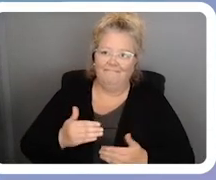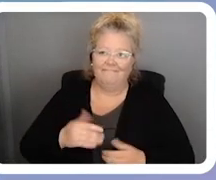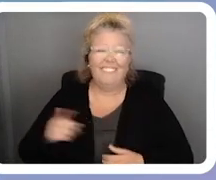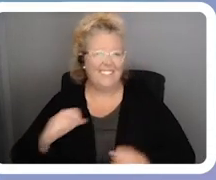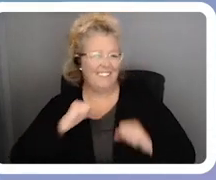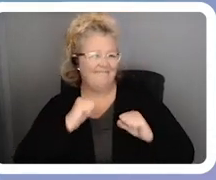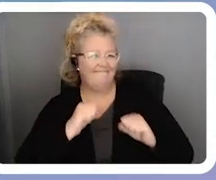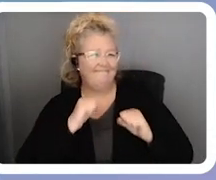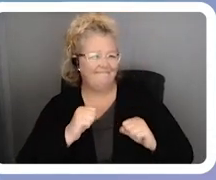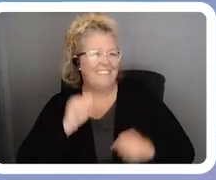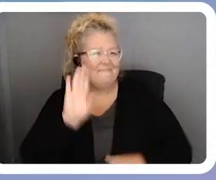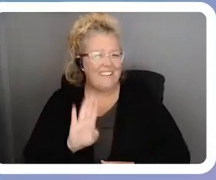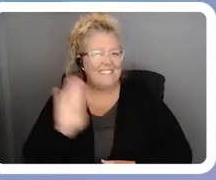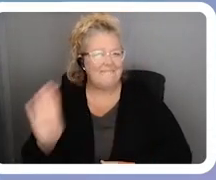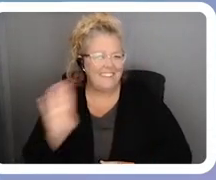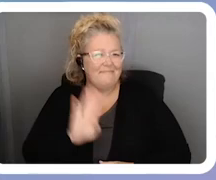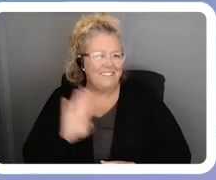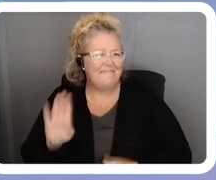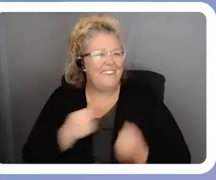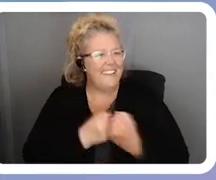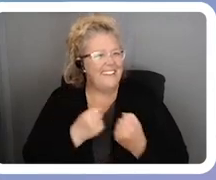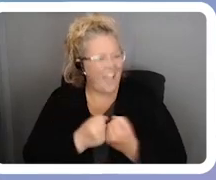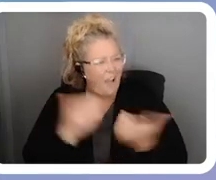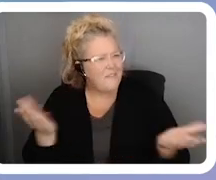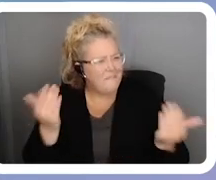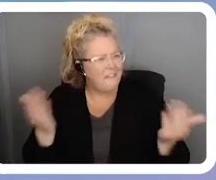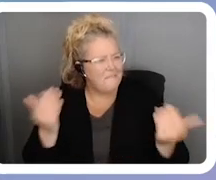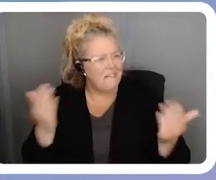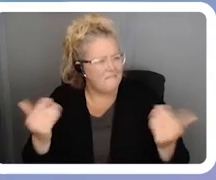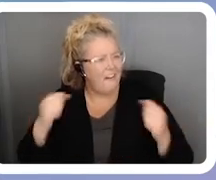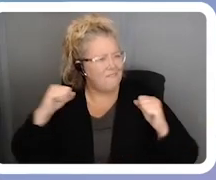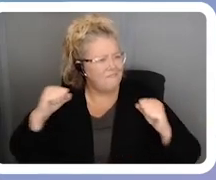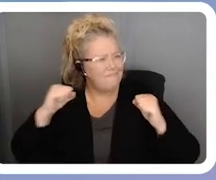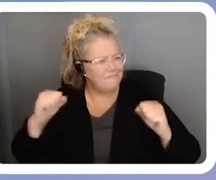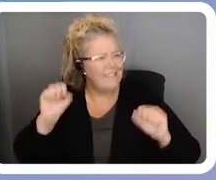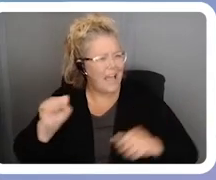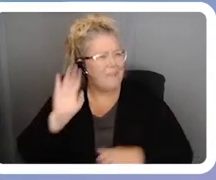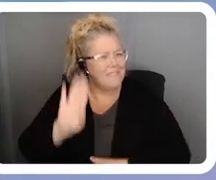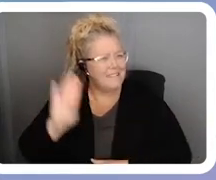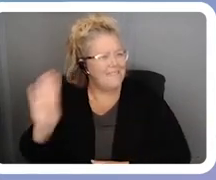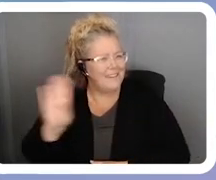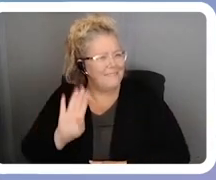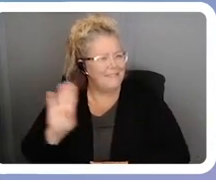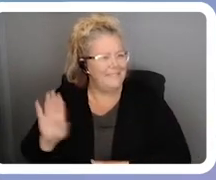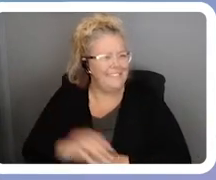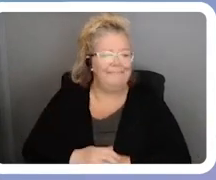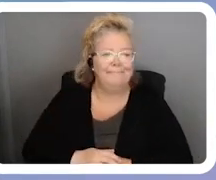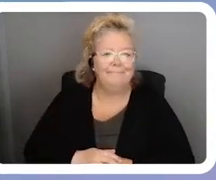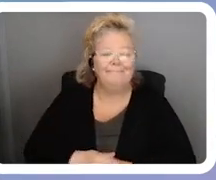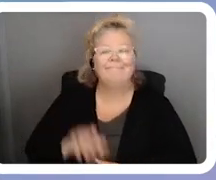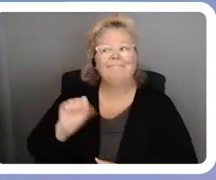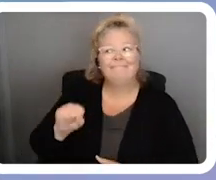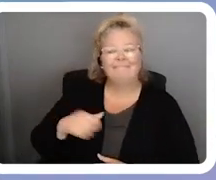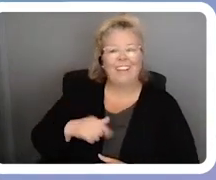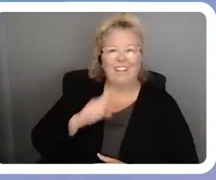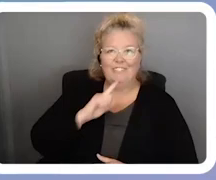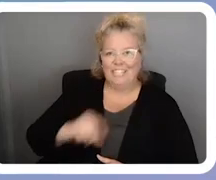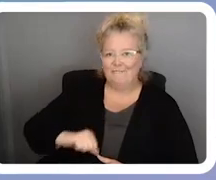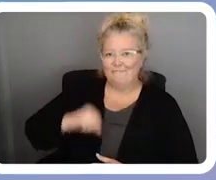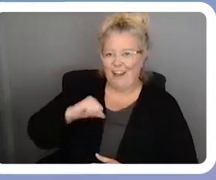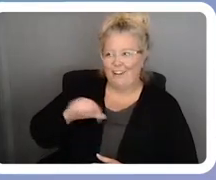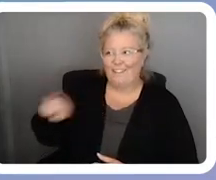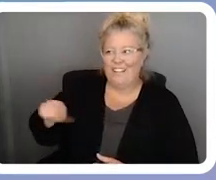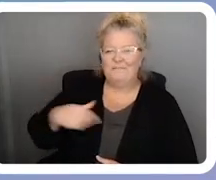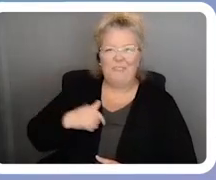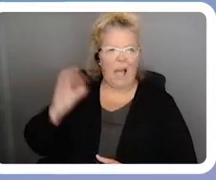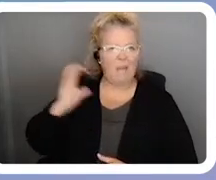Buddies, Best Buddies, oh yeah, yeah, oh yeah, yeah, oh yeah, come on. Go Best Buddies, oh yeah. It just made me really proud of him as